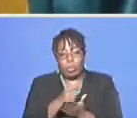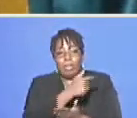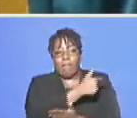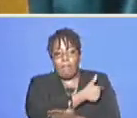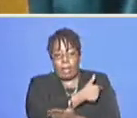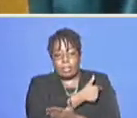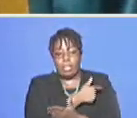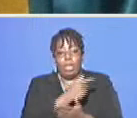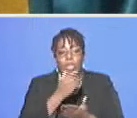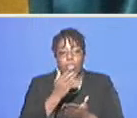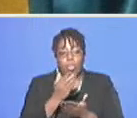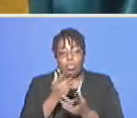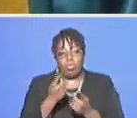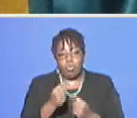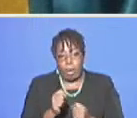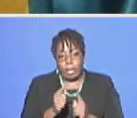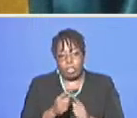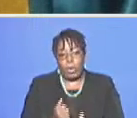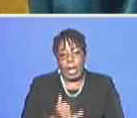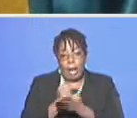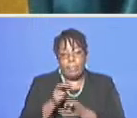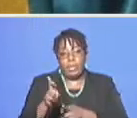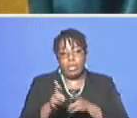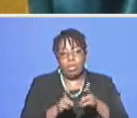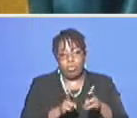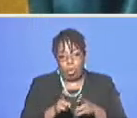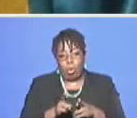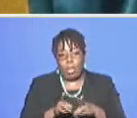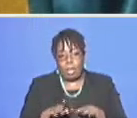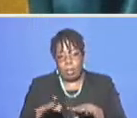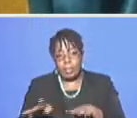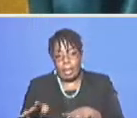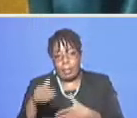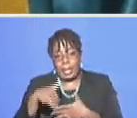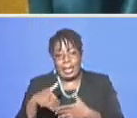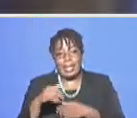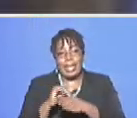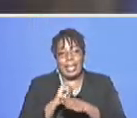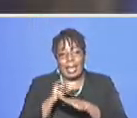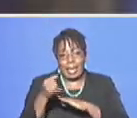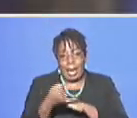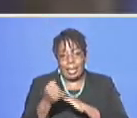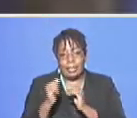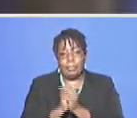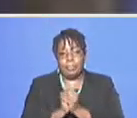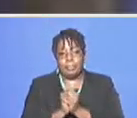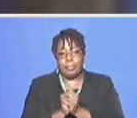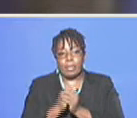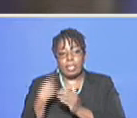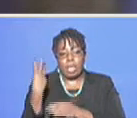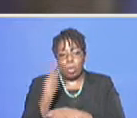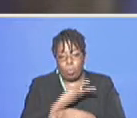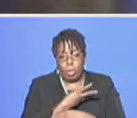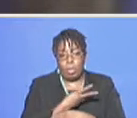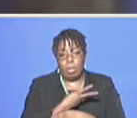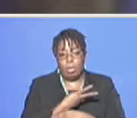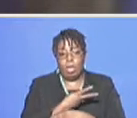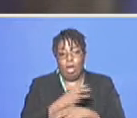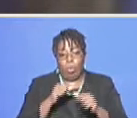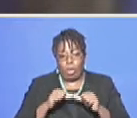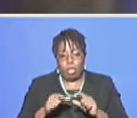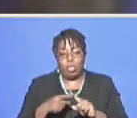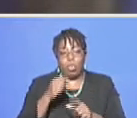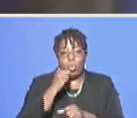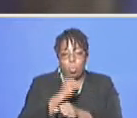control transmission of the virus on that island nation. We will continue working towards this goal